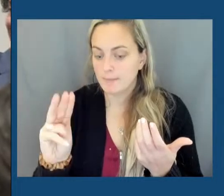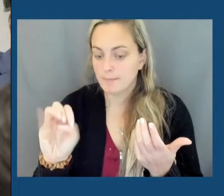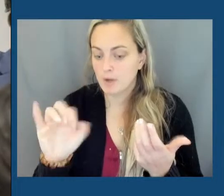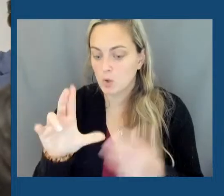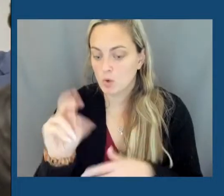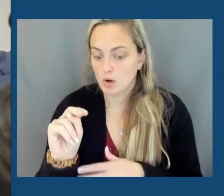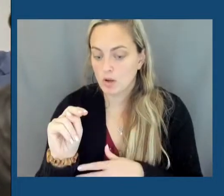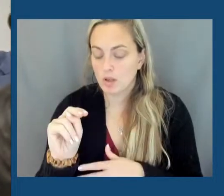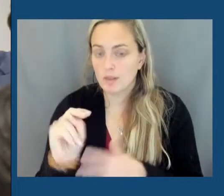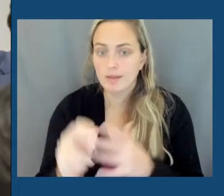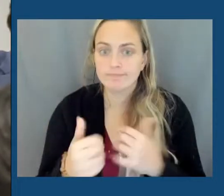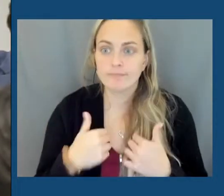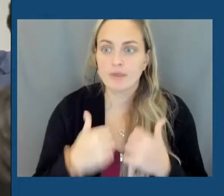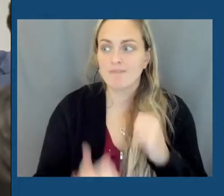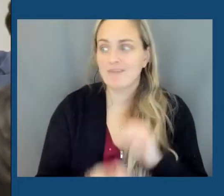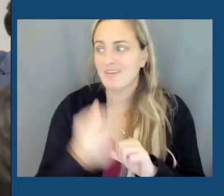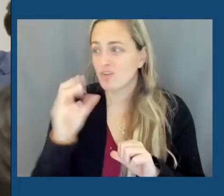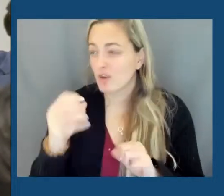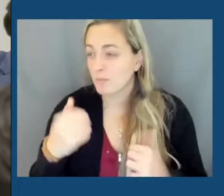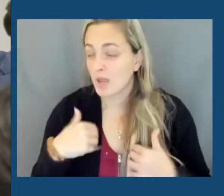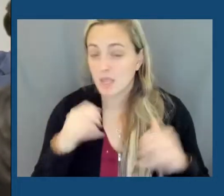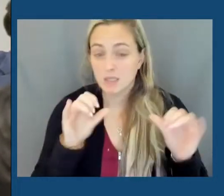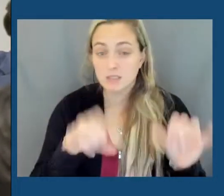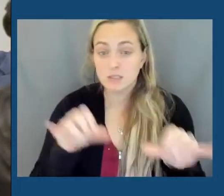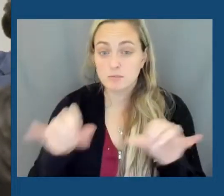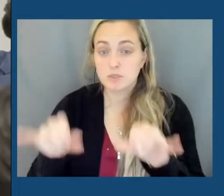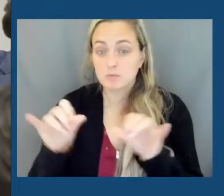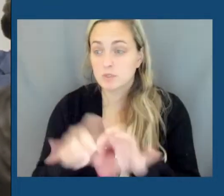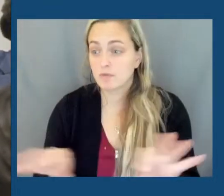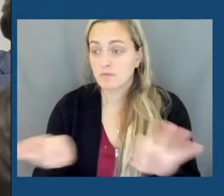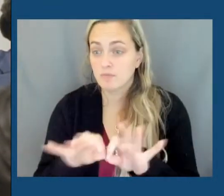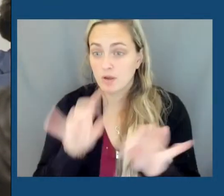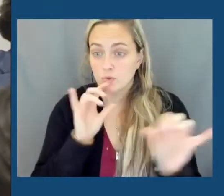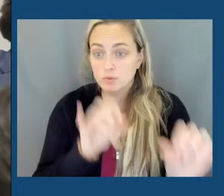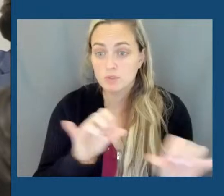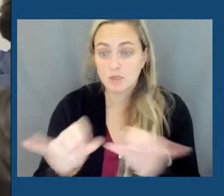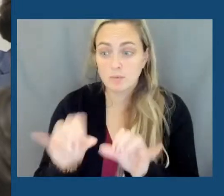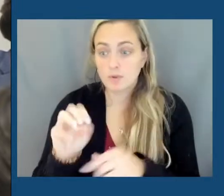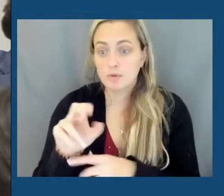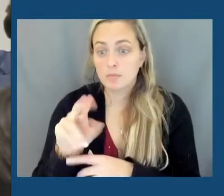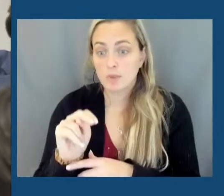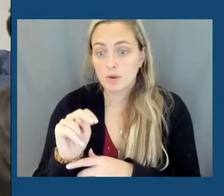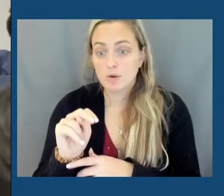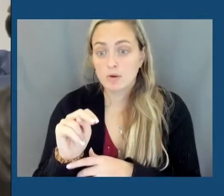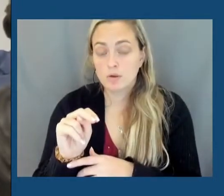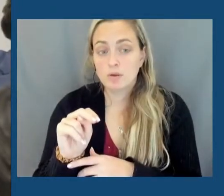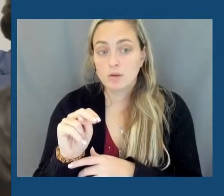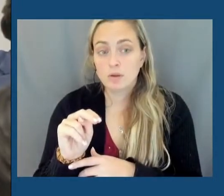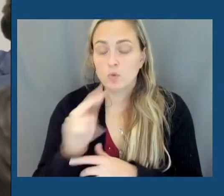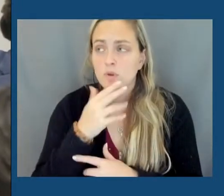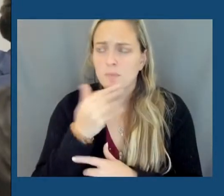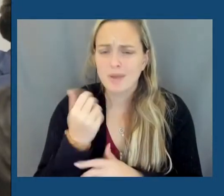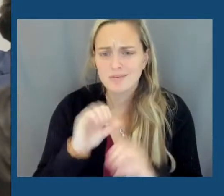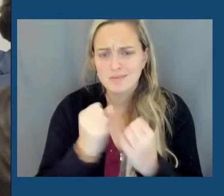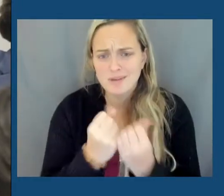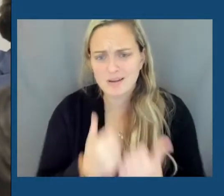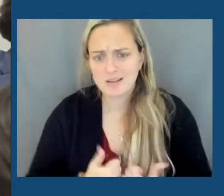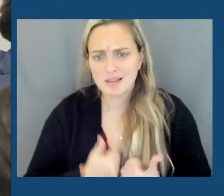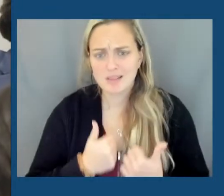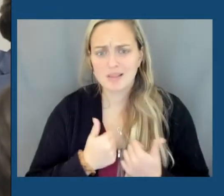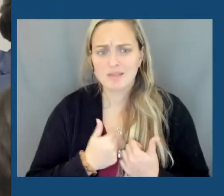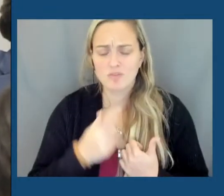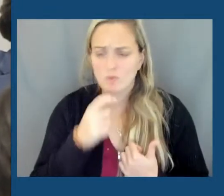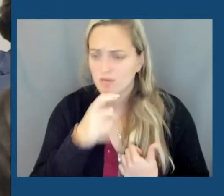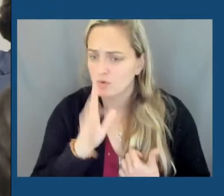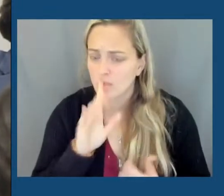if every company had the same core values as Micron, what a better society we would live in. We haven't even